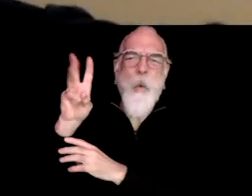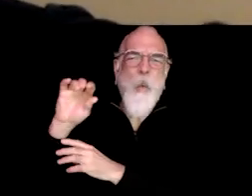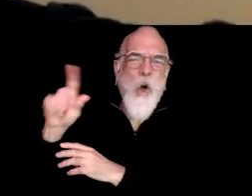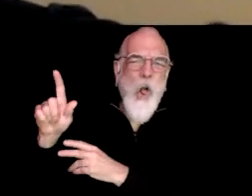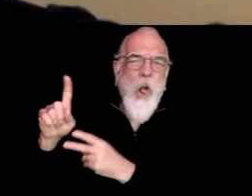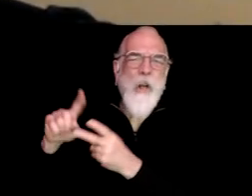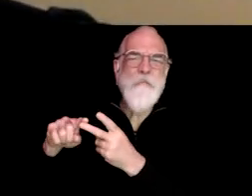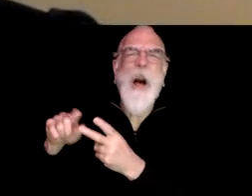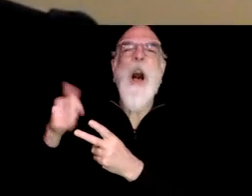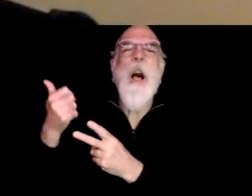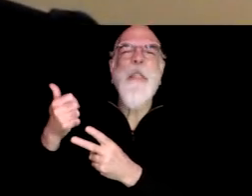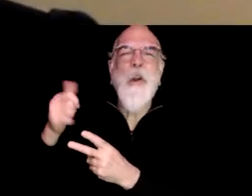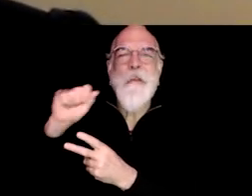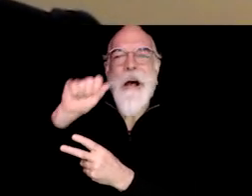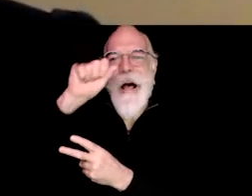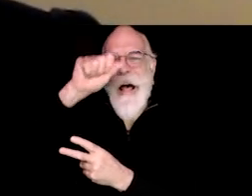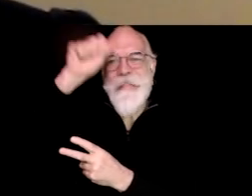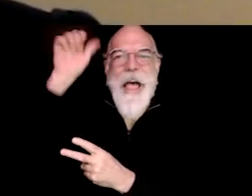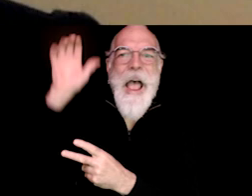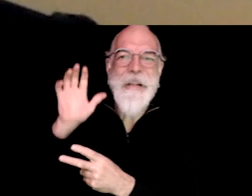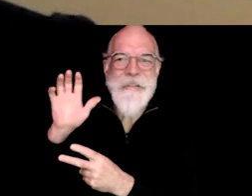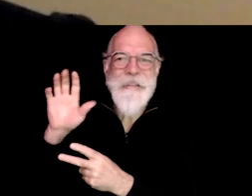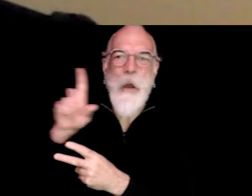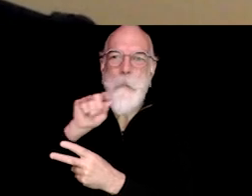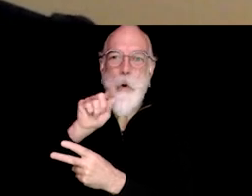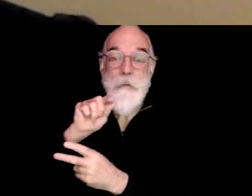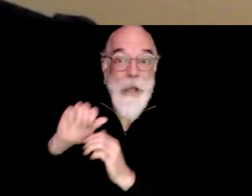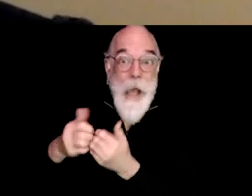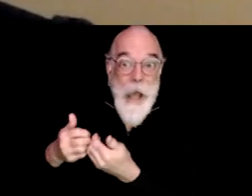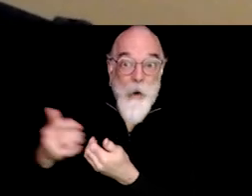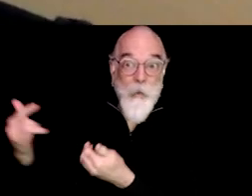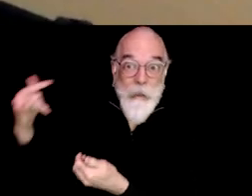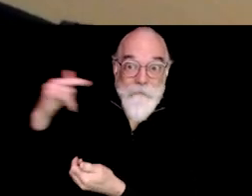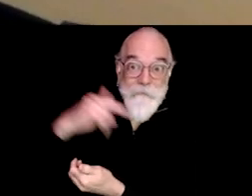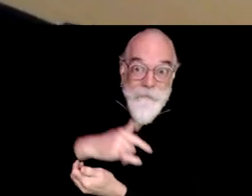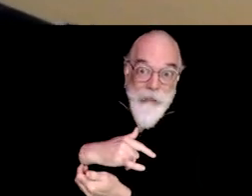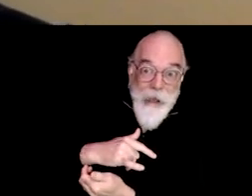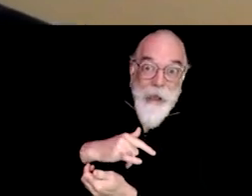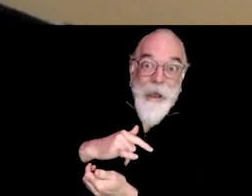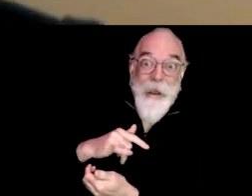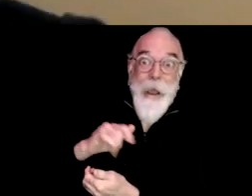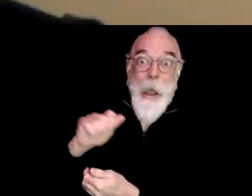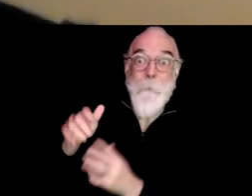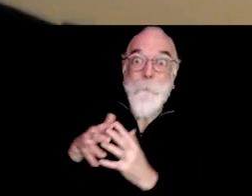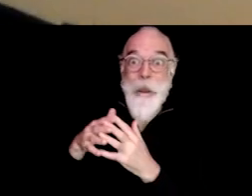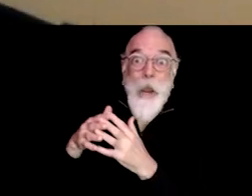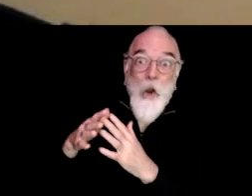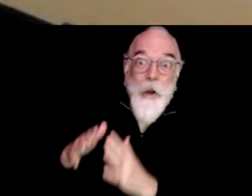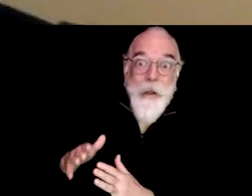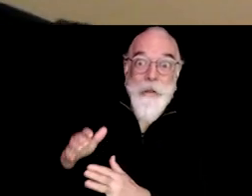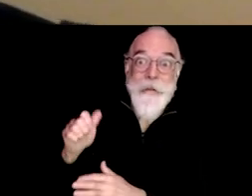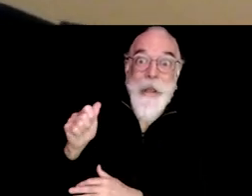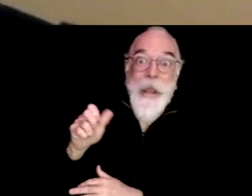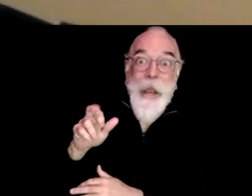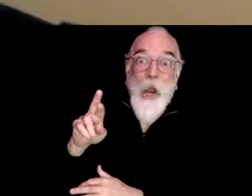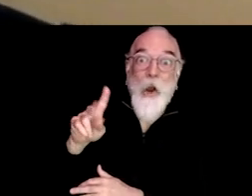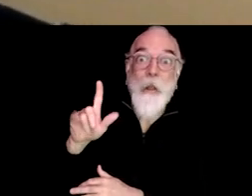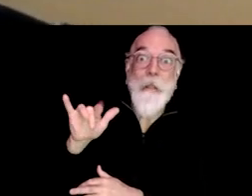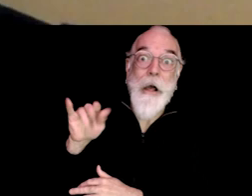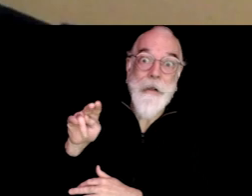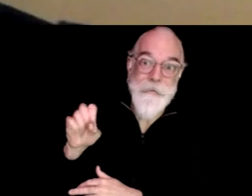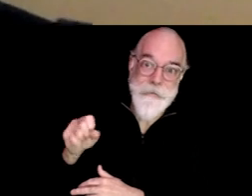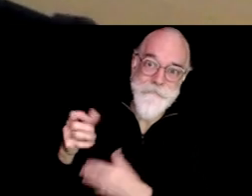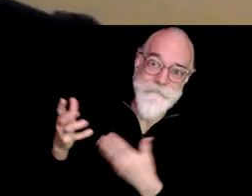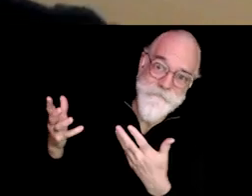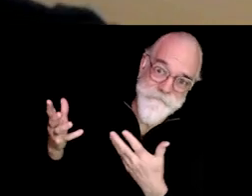from Alaska via American Airlines. And it's a way to fly